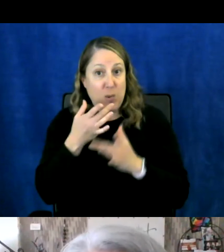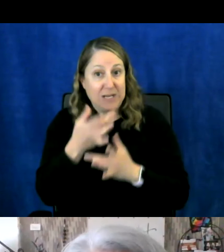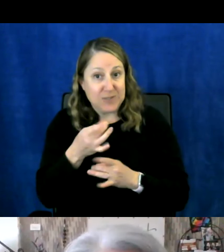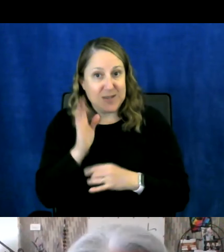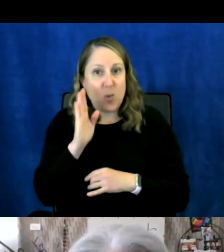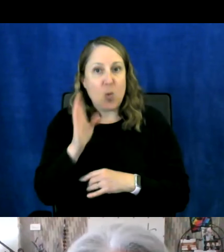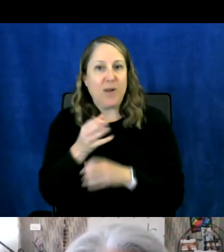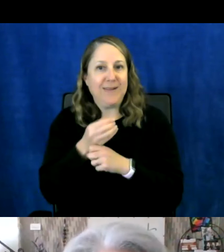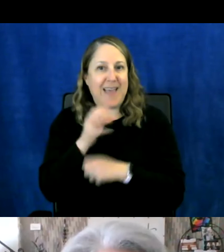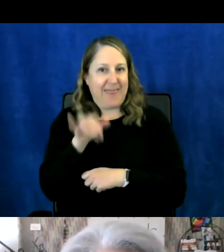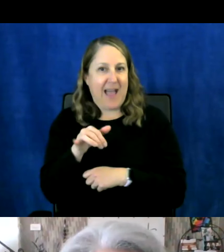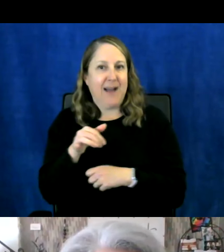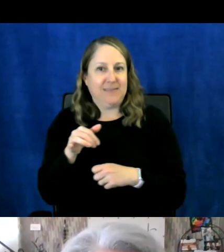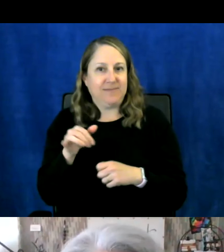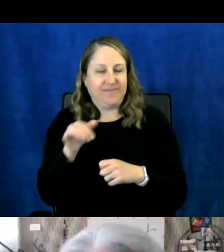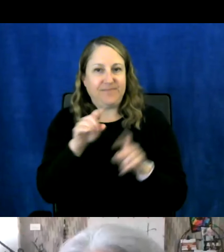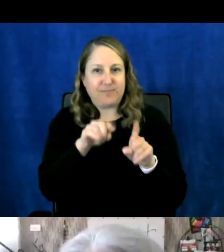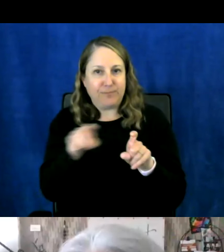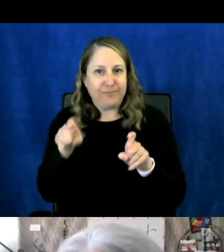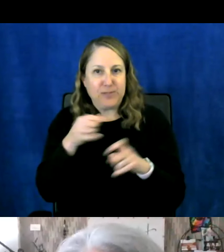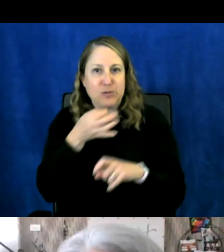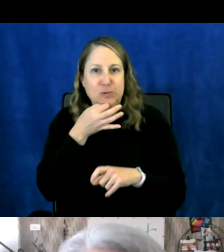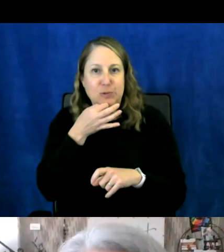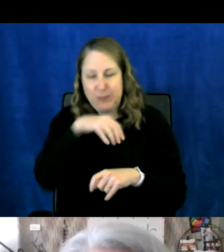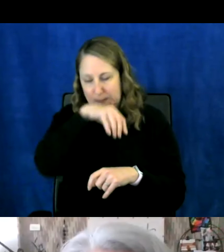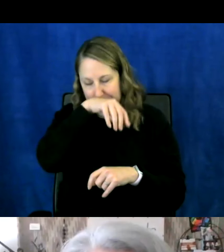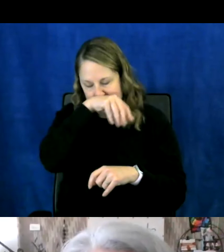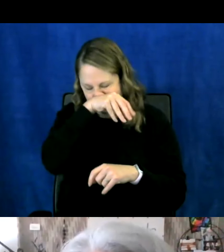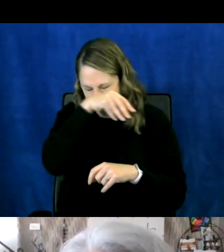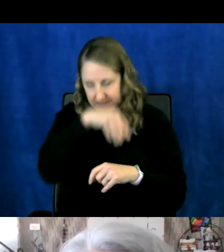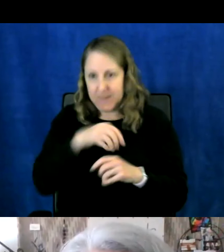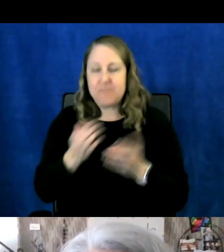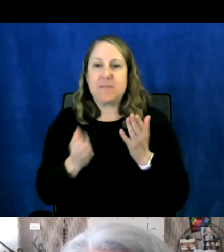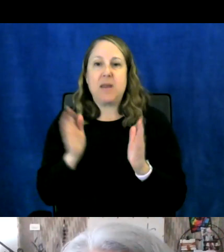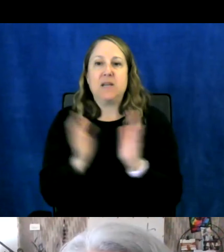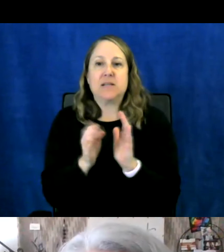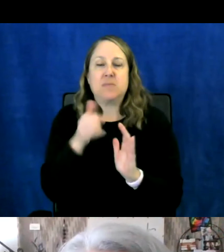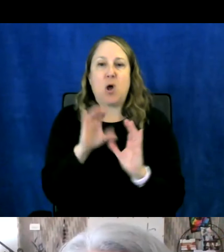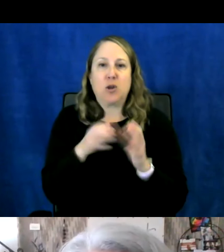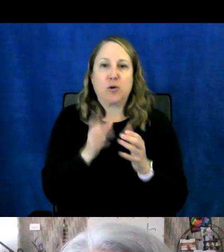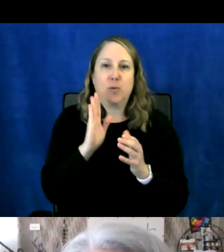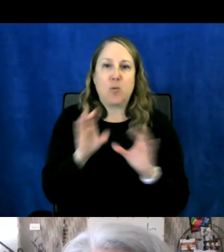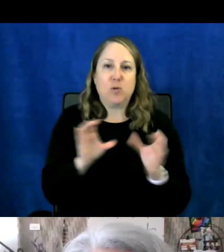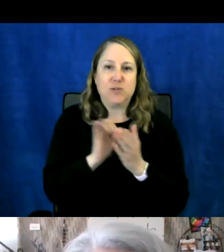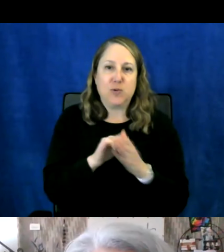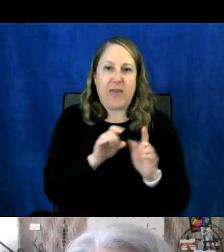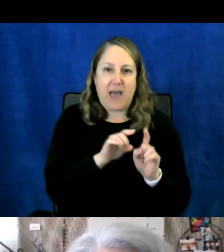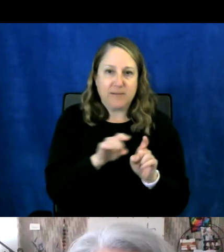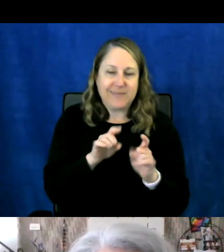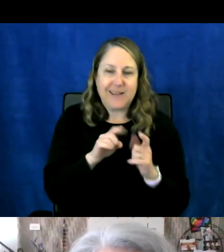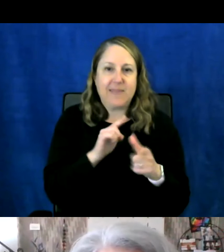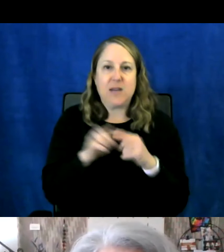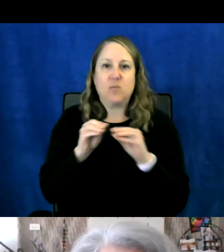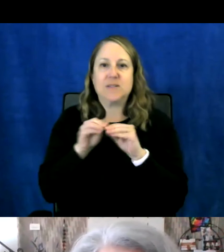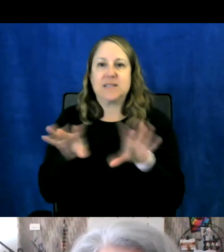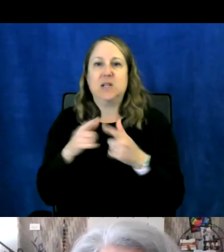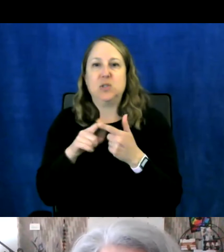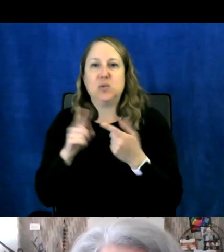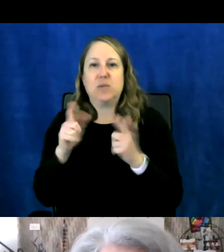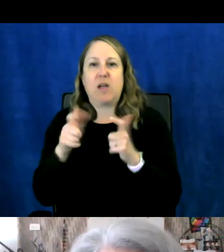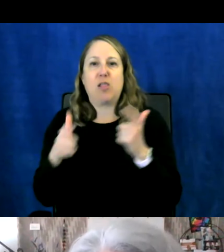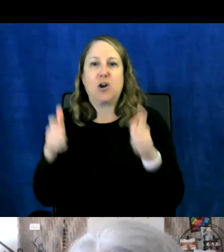to your way soon. There may be a smaller group of us that do that doodling, and then we will send it out to the larger group, but happy to do that. And we will